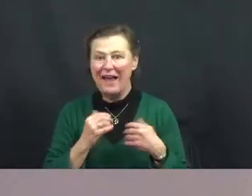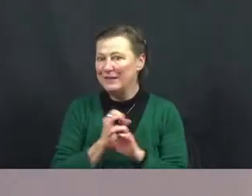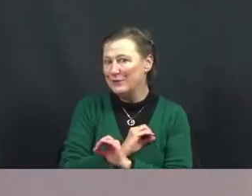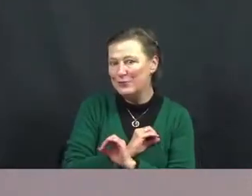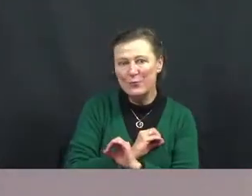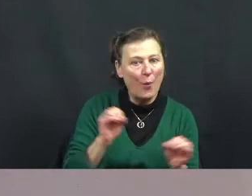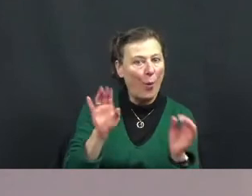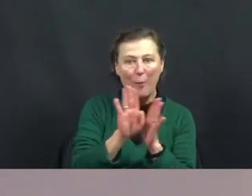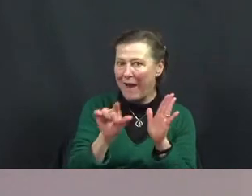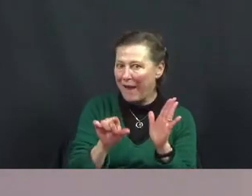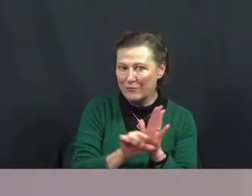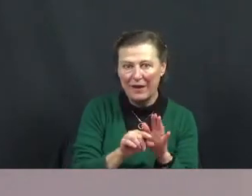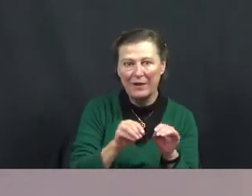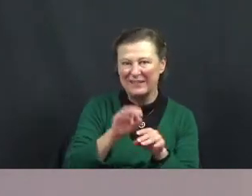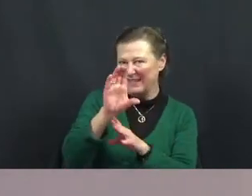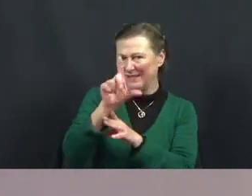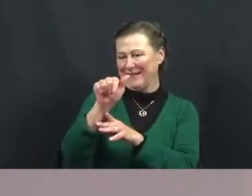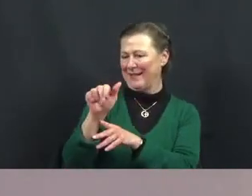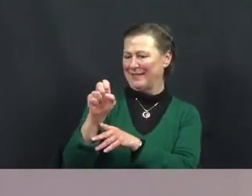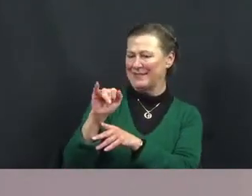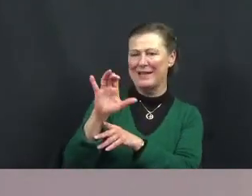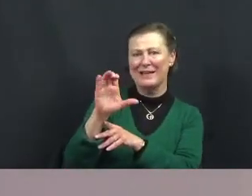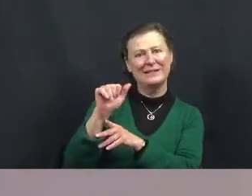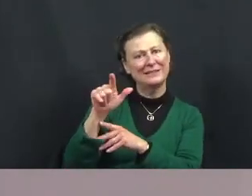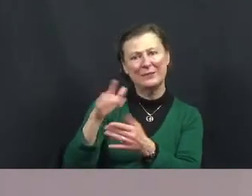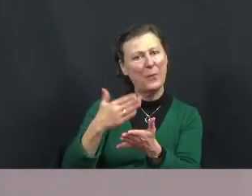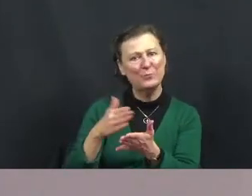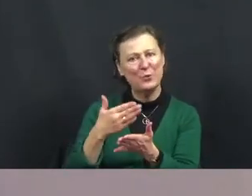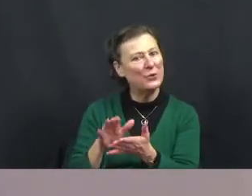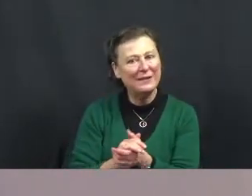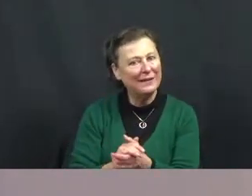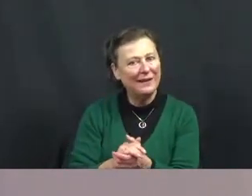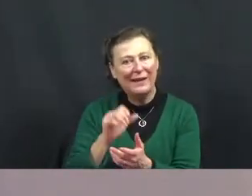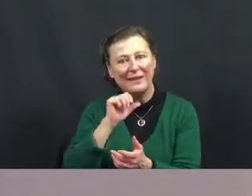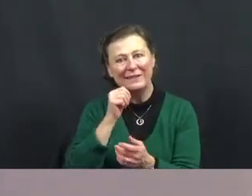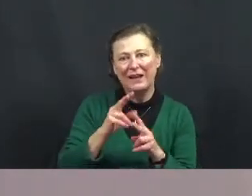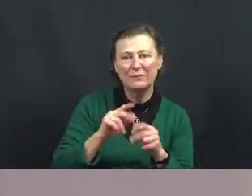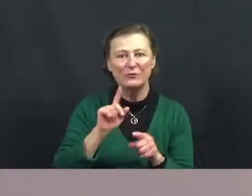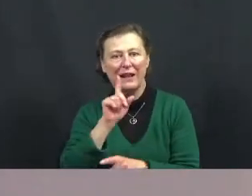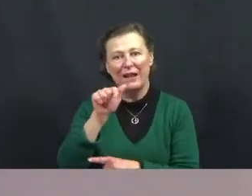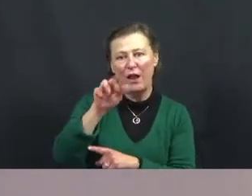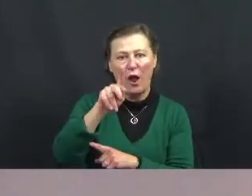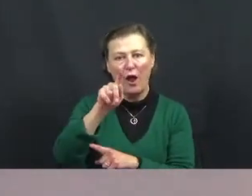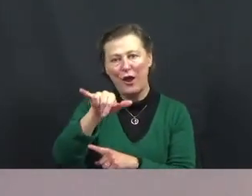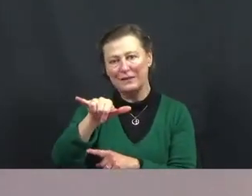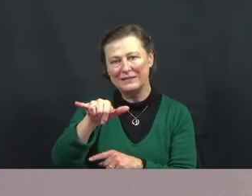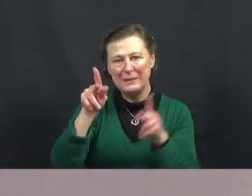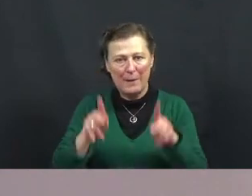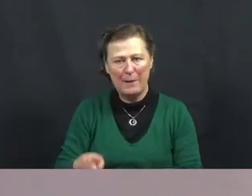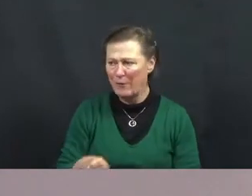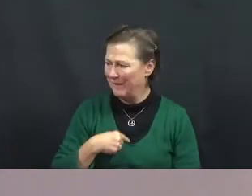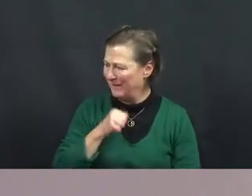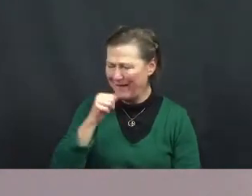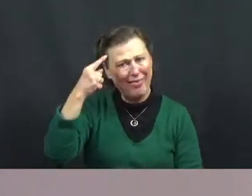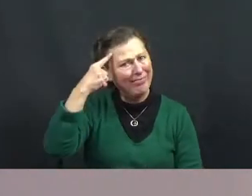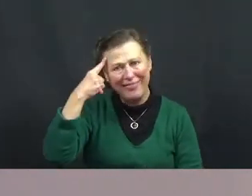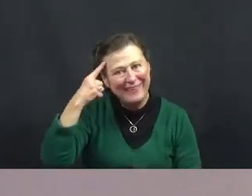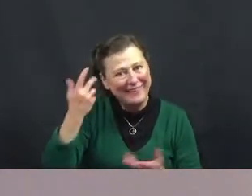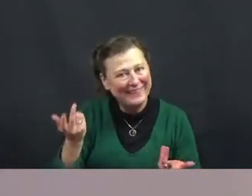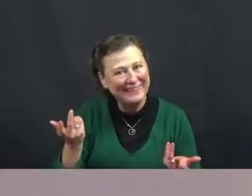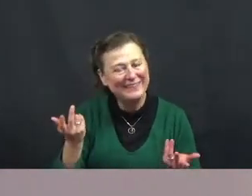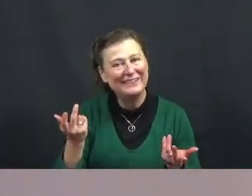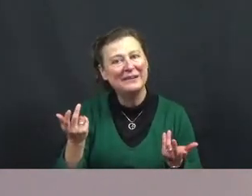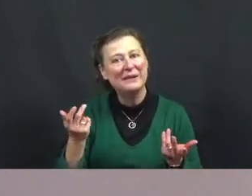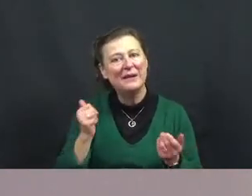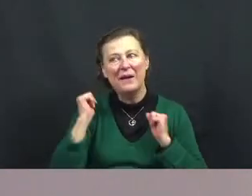no background in classical music. I wasn't an artsy kind of person in general. I didn't think so. And all